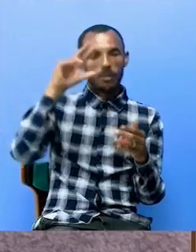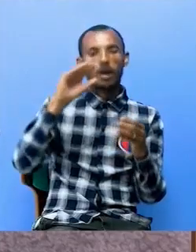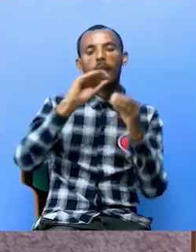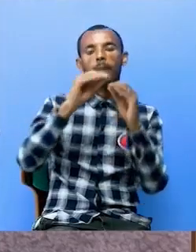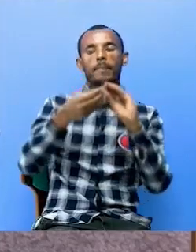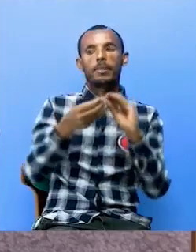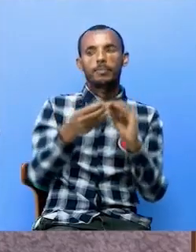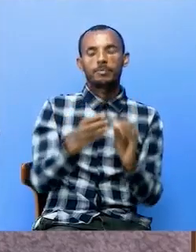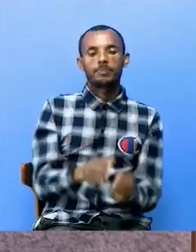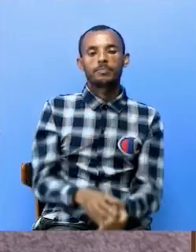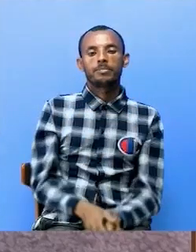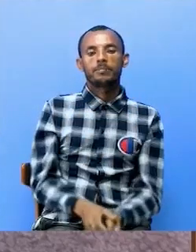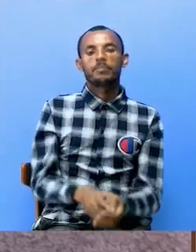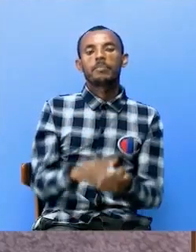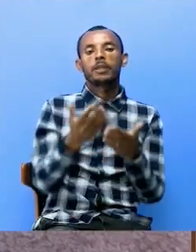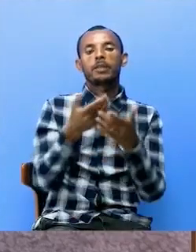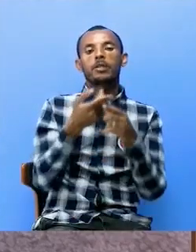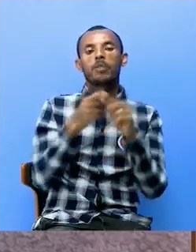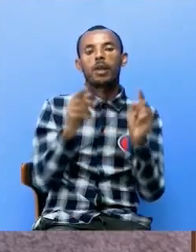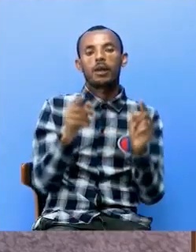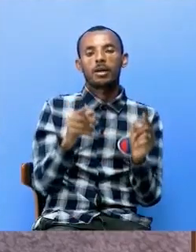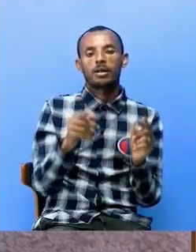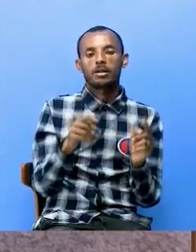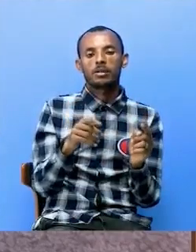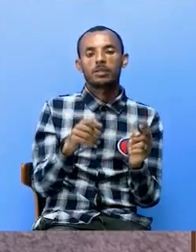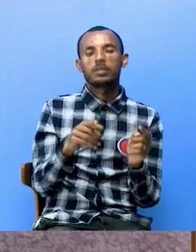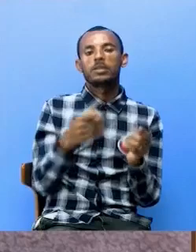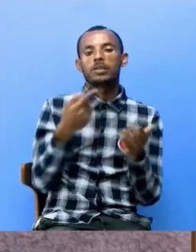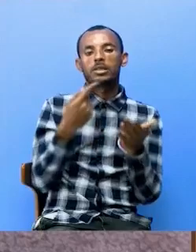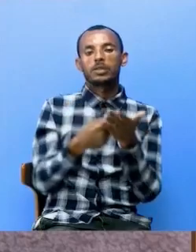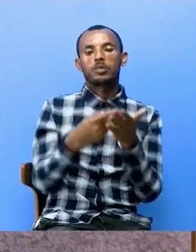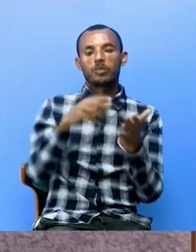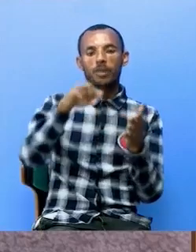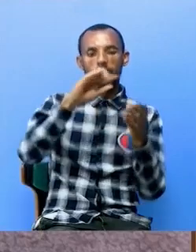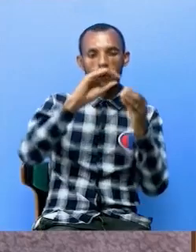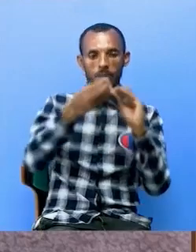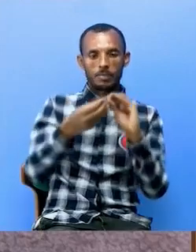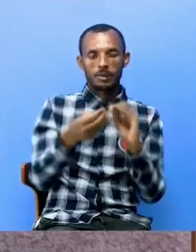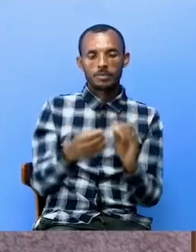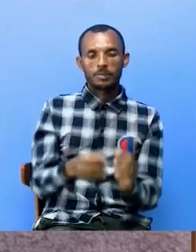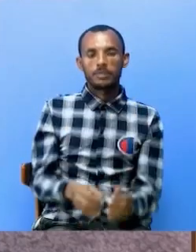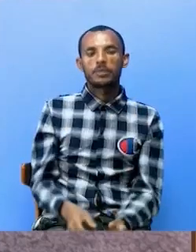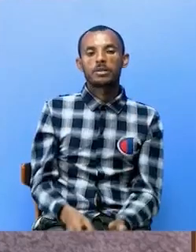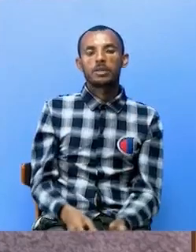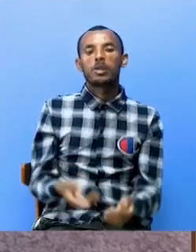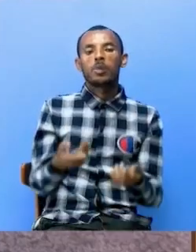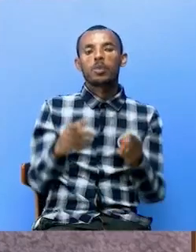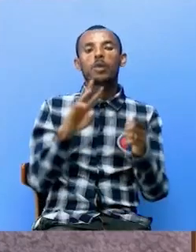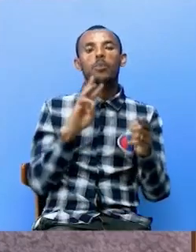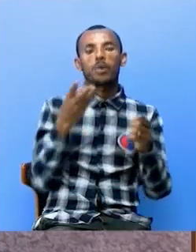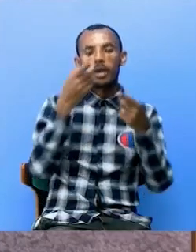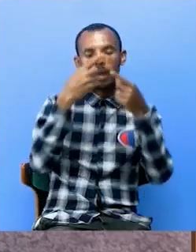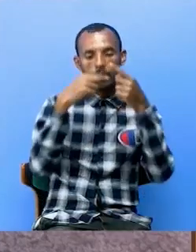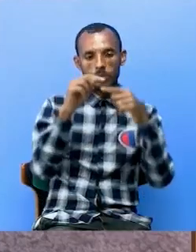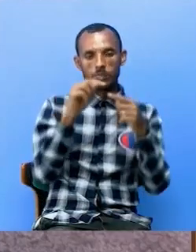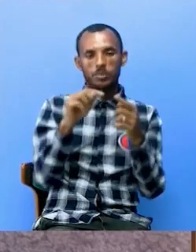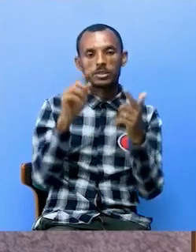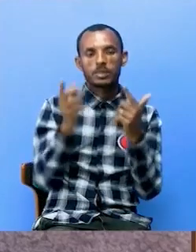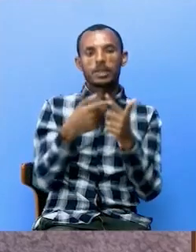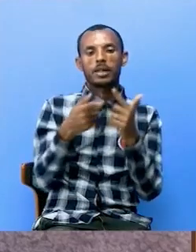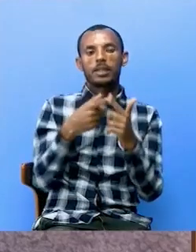number, particularly those of rational numbers. When we come to the second part,